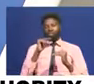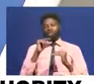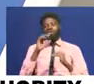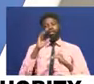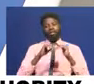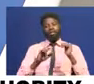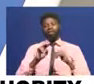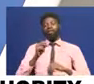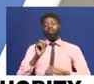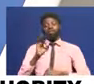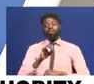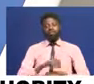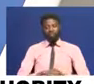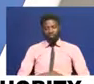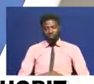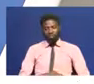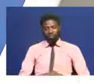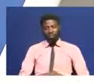anxieties, and I think we need to